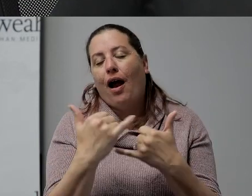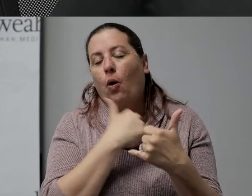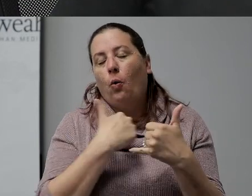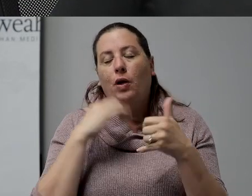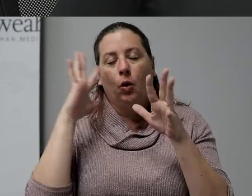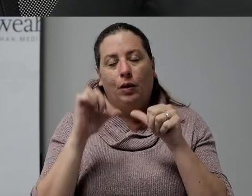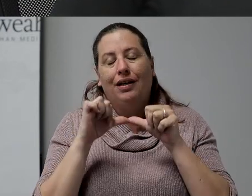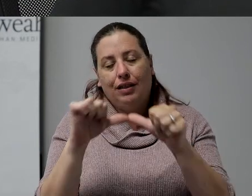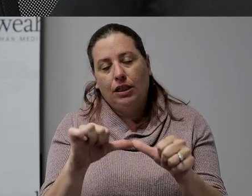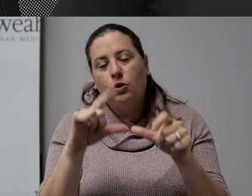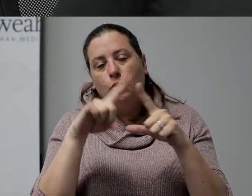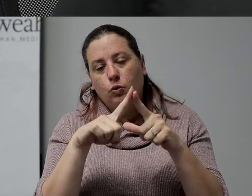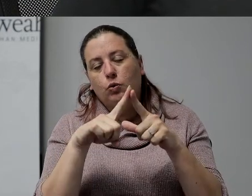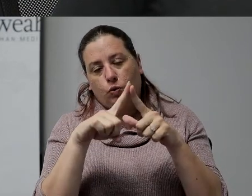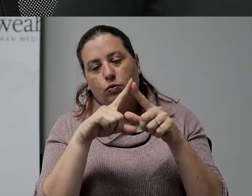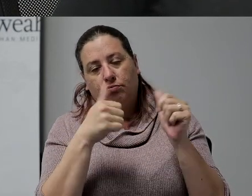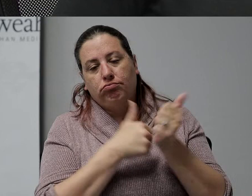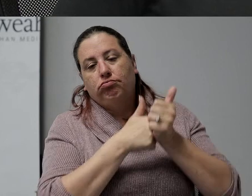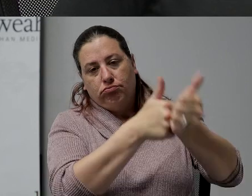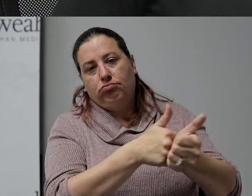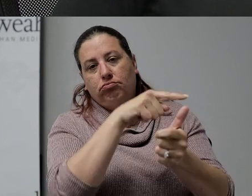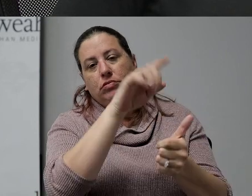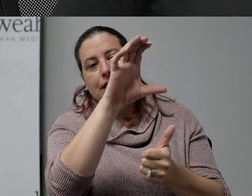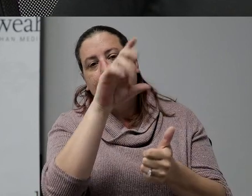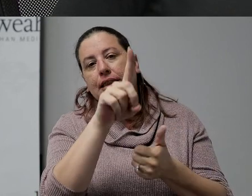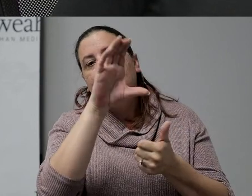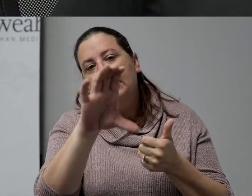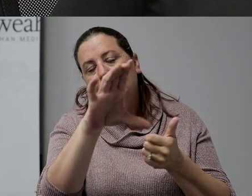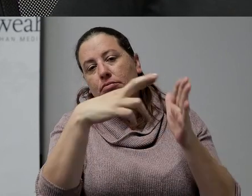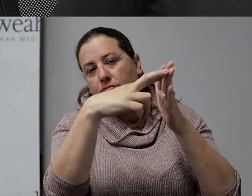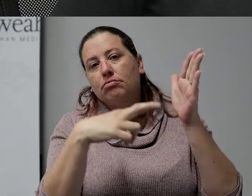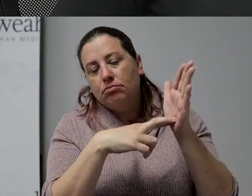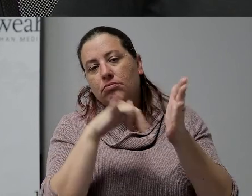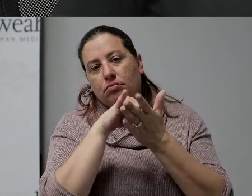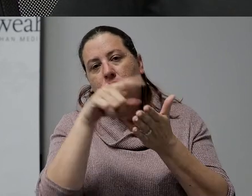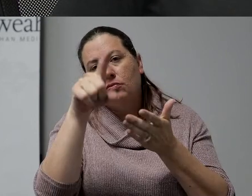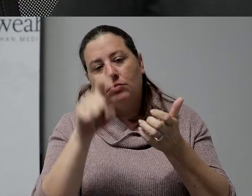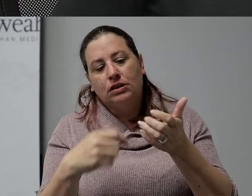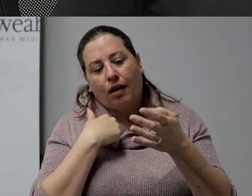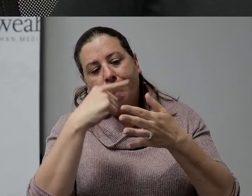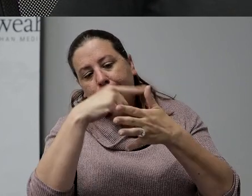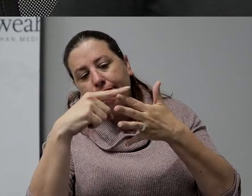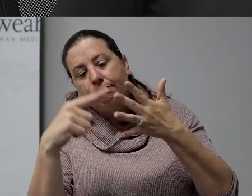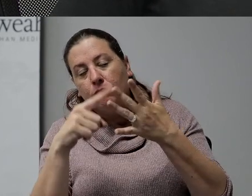continue to just apply the CDC's algorithm that you need to do to get tested.